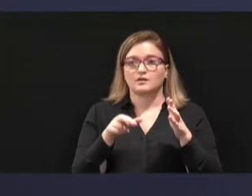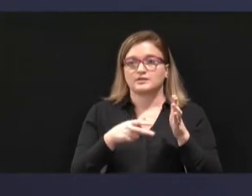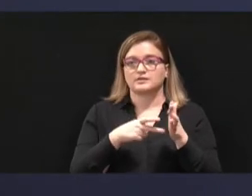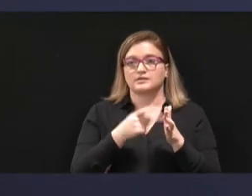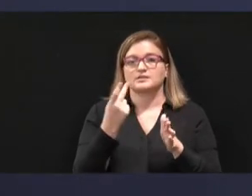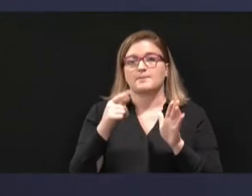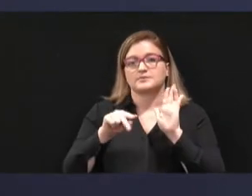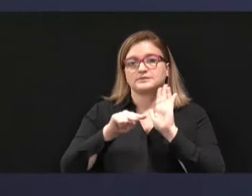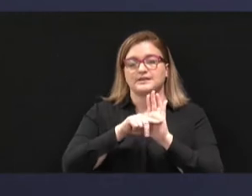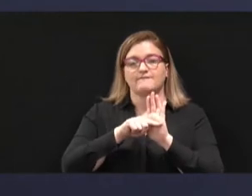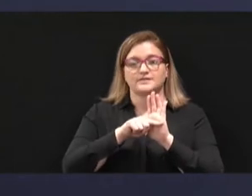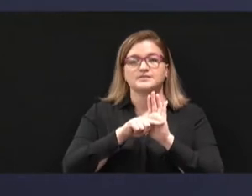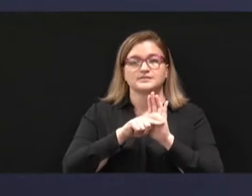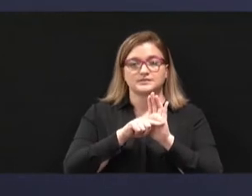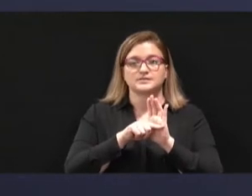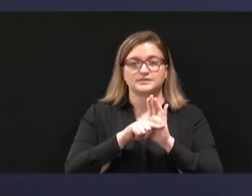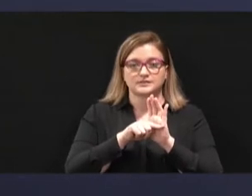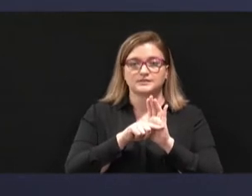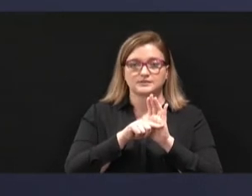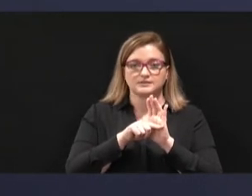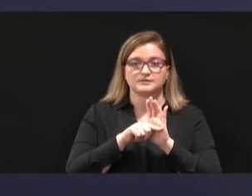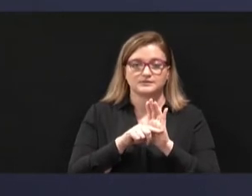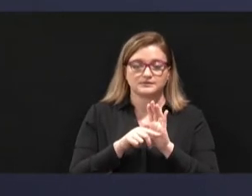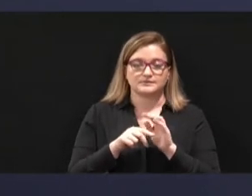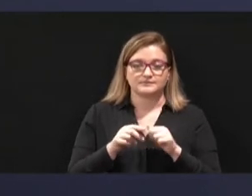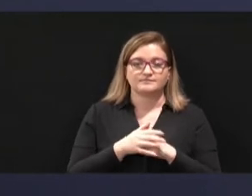have a more difficult time.